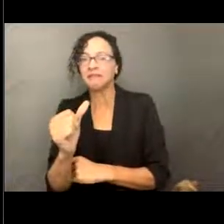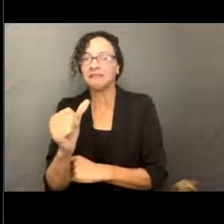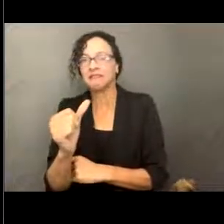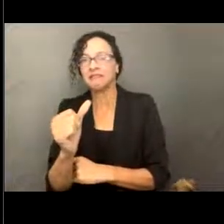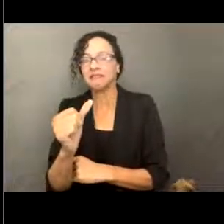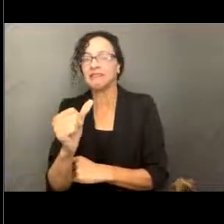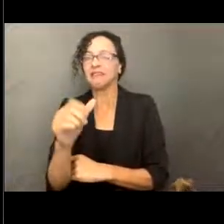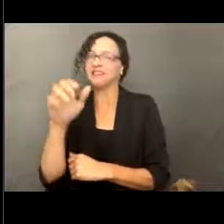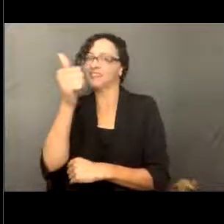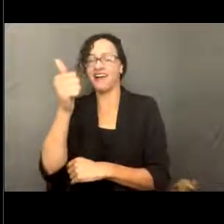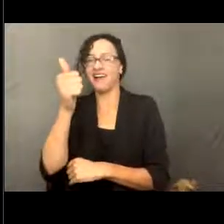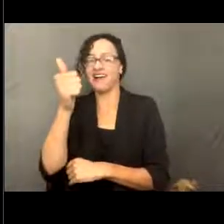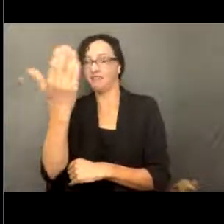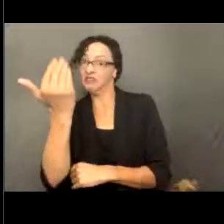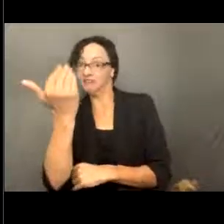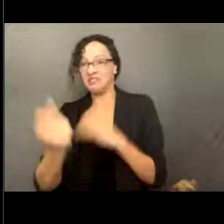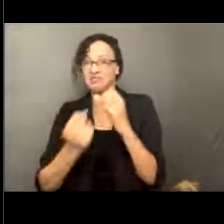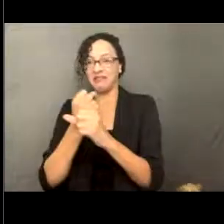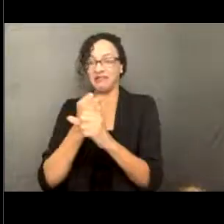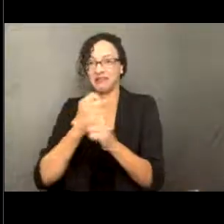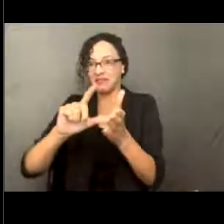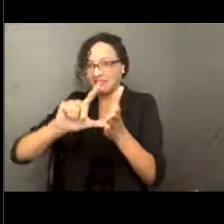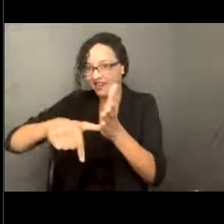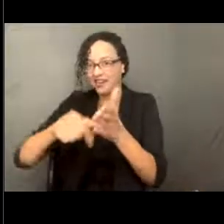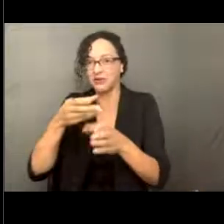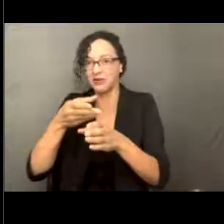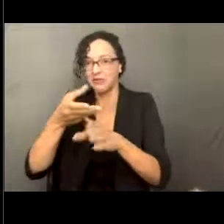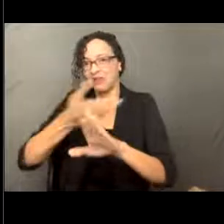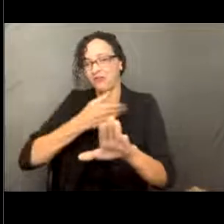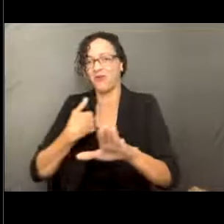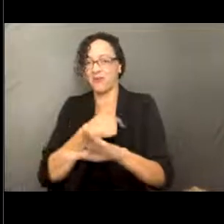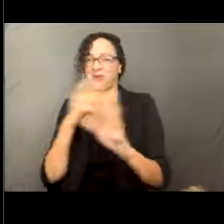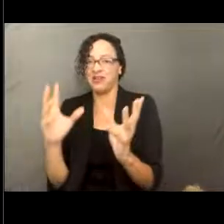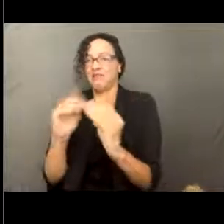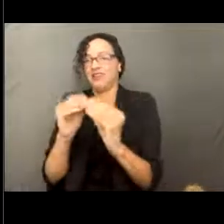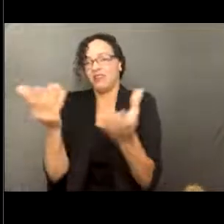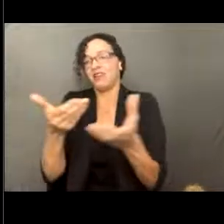decade and a half before we meet here again. So thank you very much.